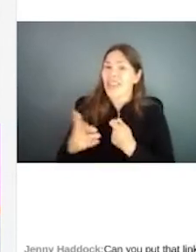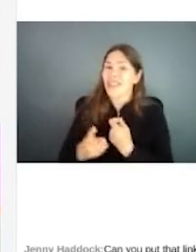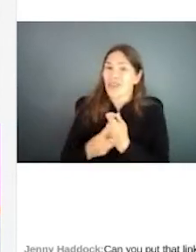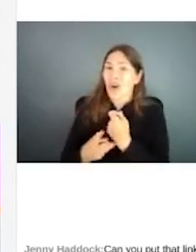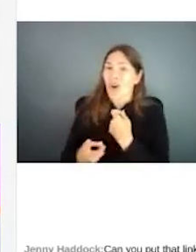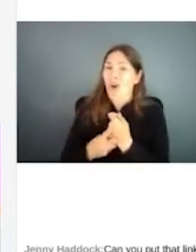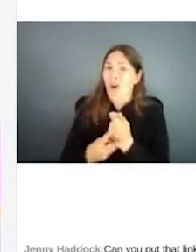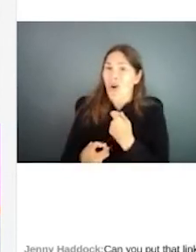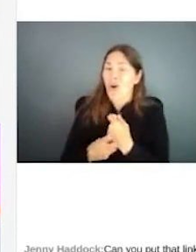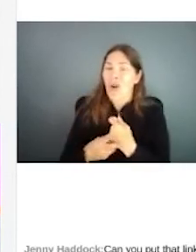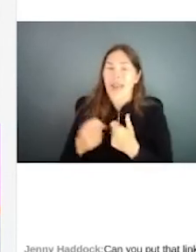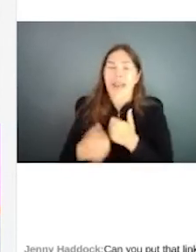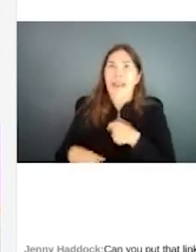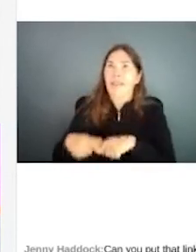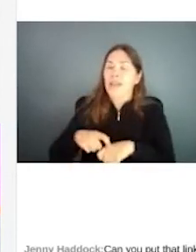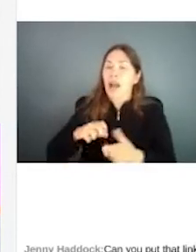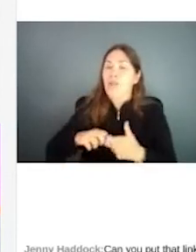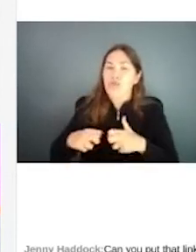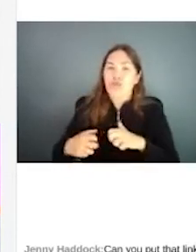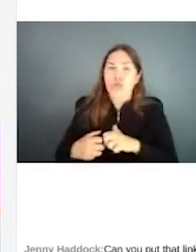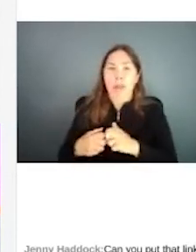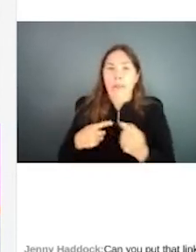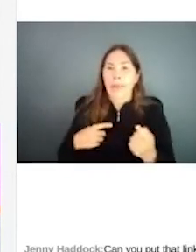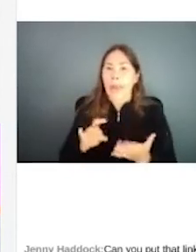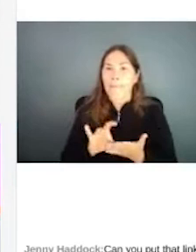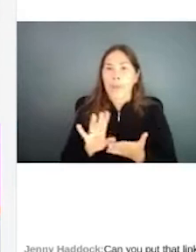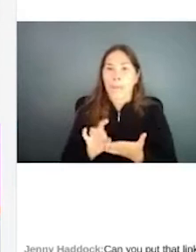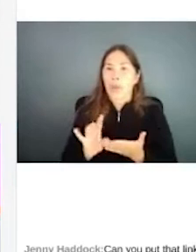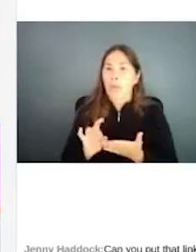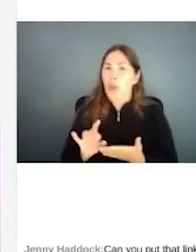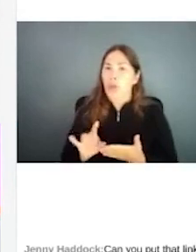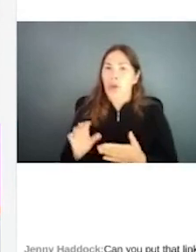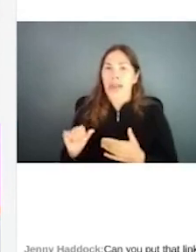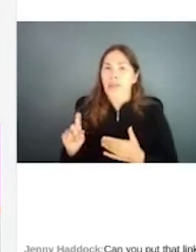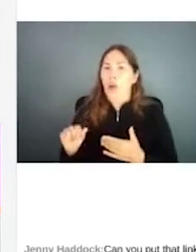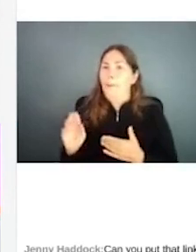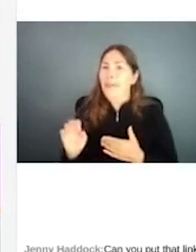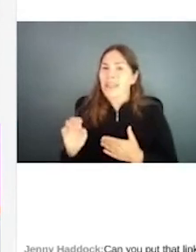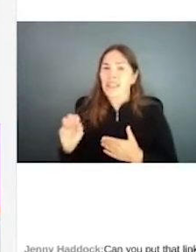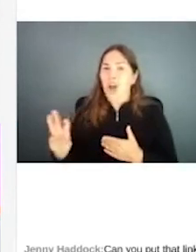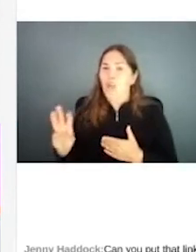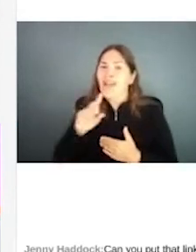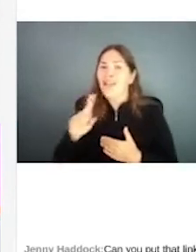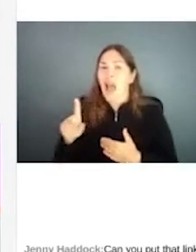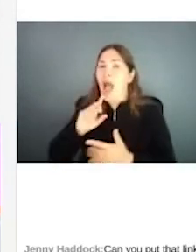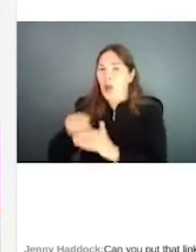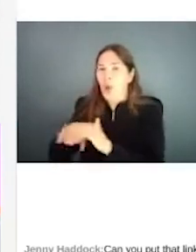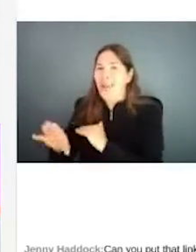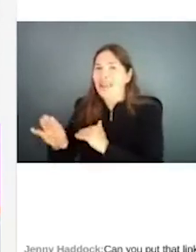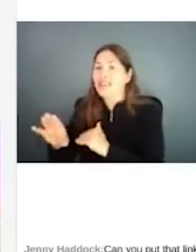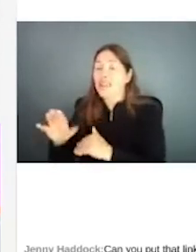Every time there's a problem and they're getting kicked out of the Adobe software, first place I go is their student storage, and it's